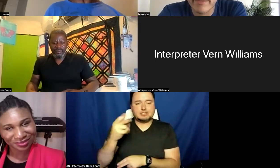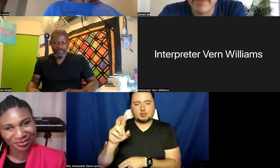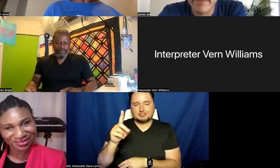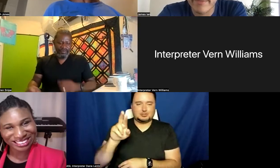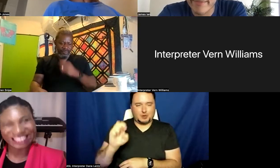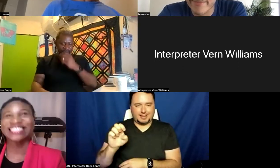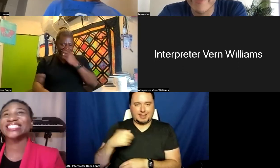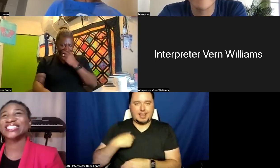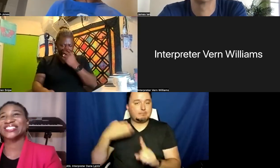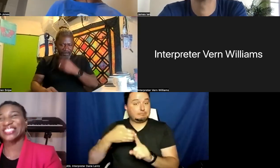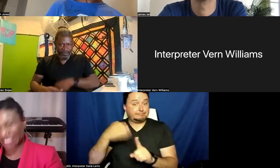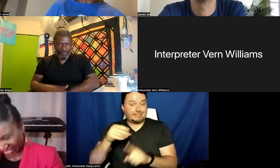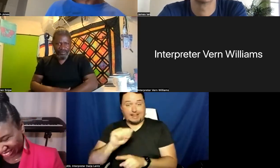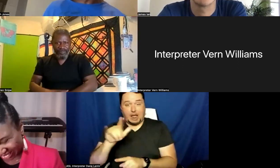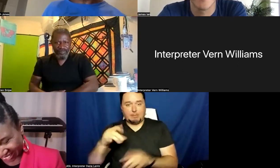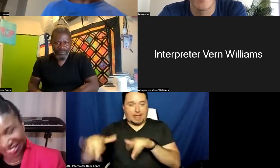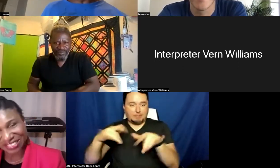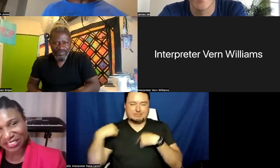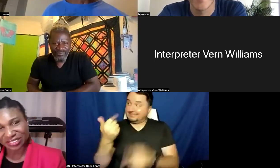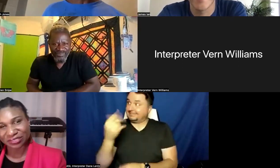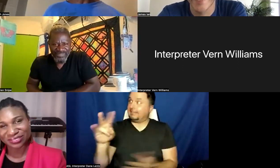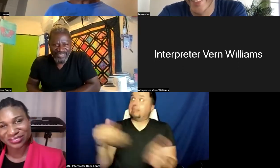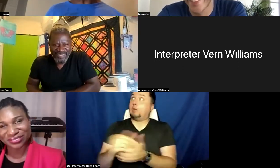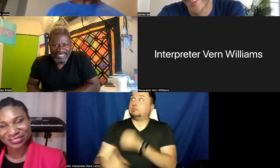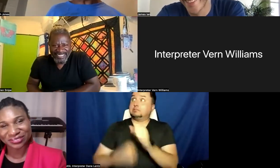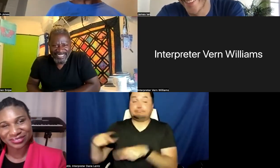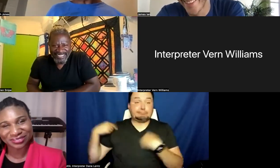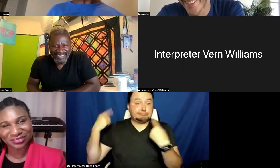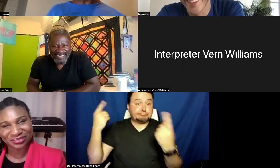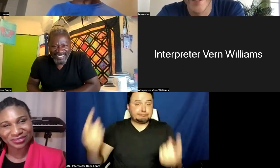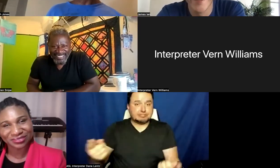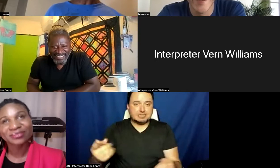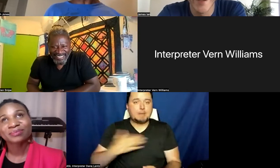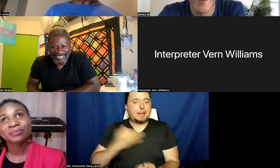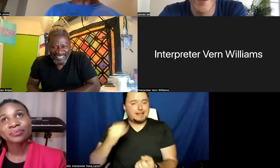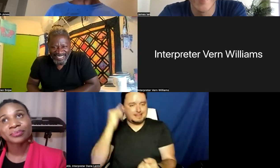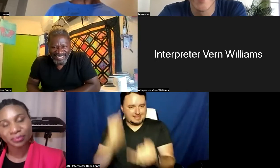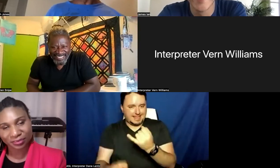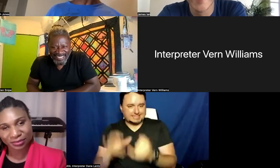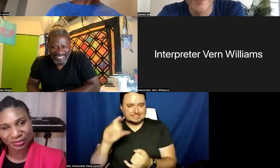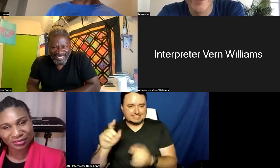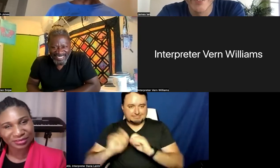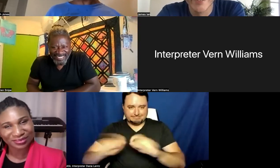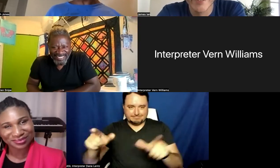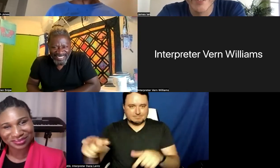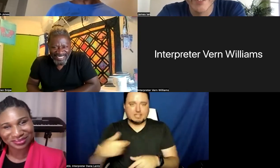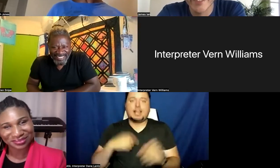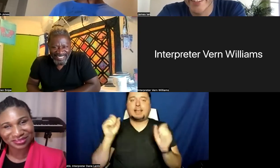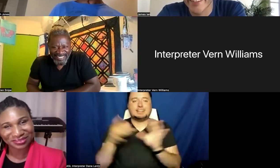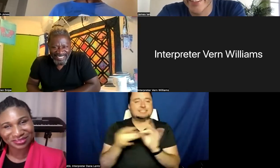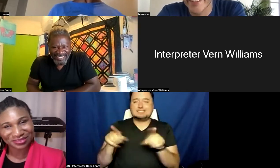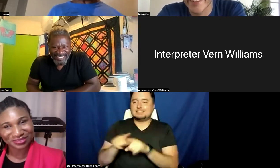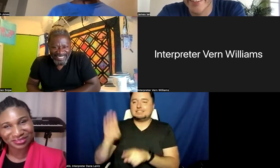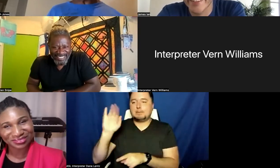album for 17,000 years, is dropping my last CD, so I can say, just like Biggie, this is